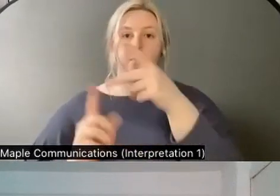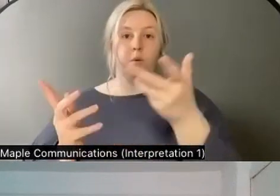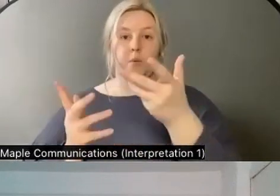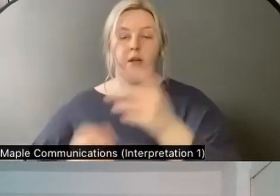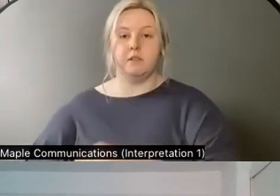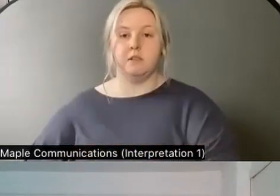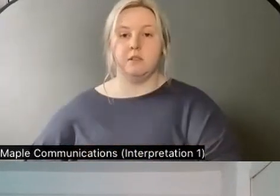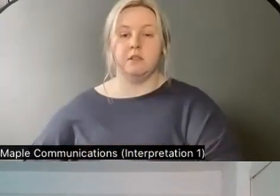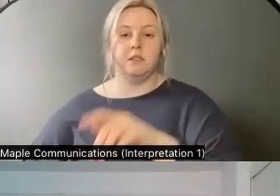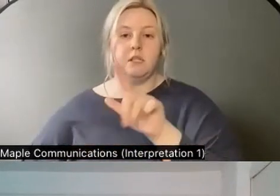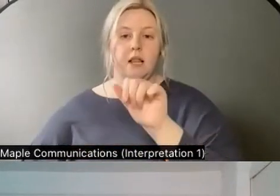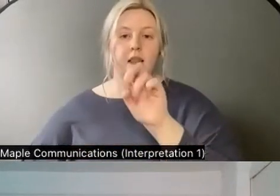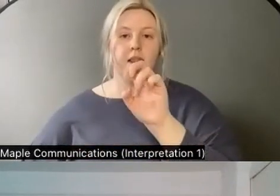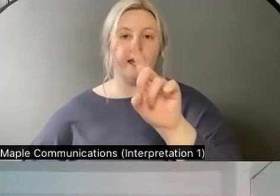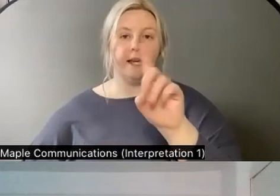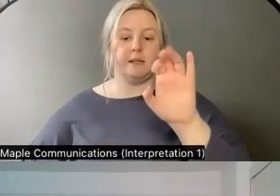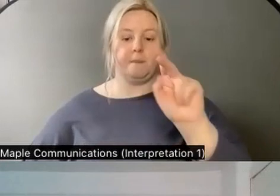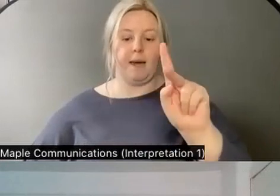I am